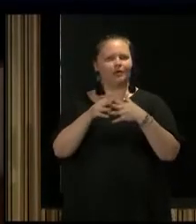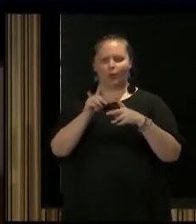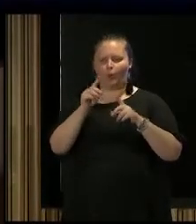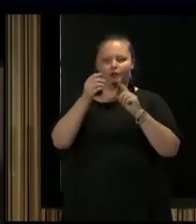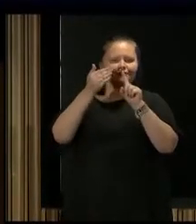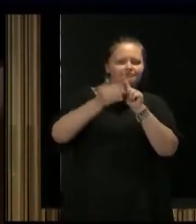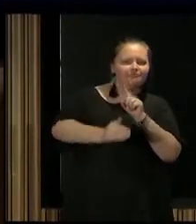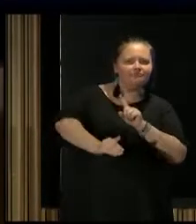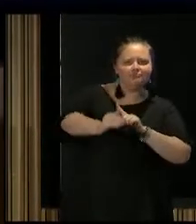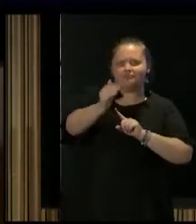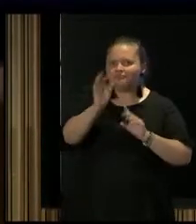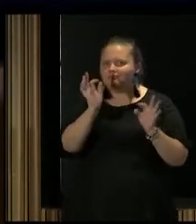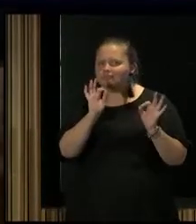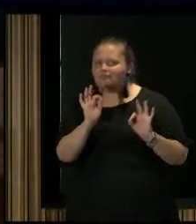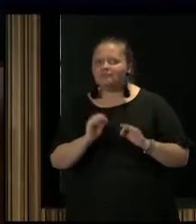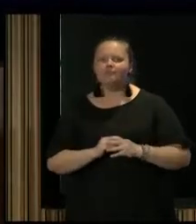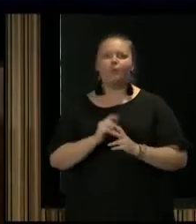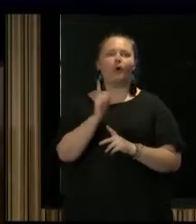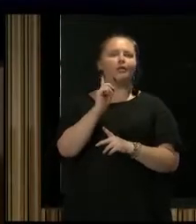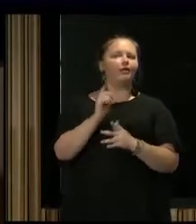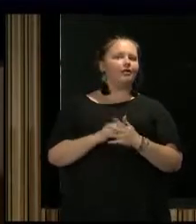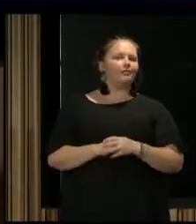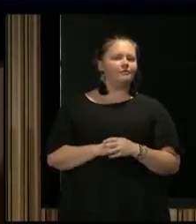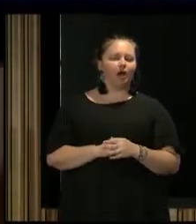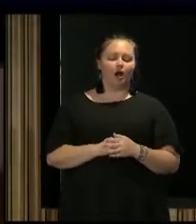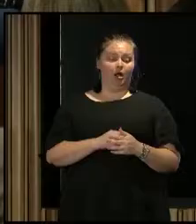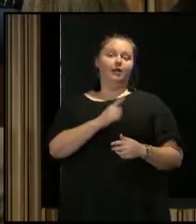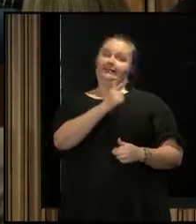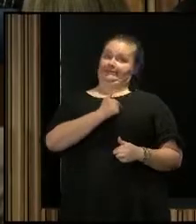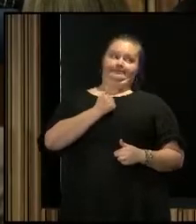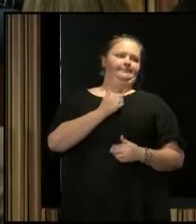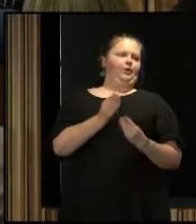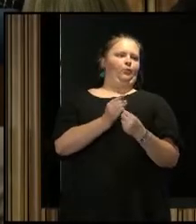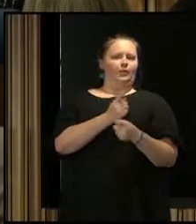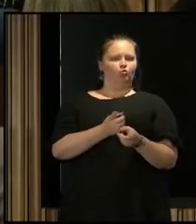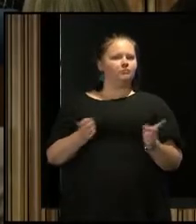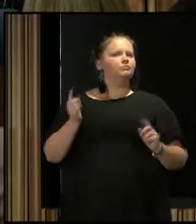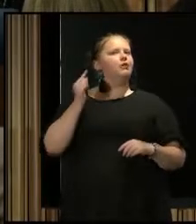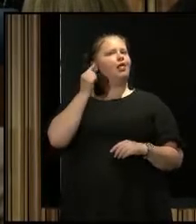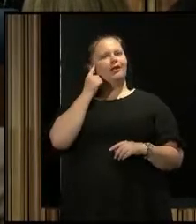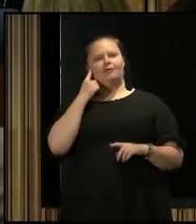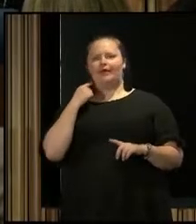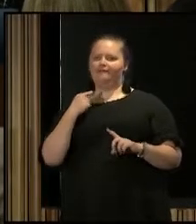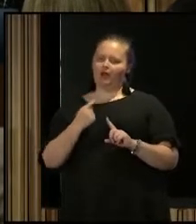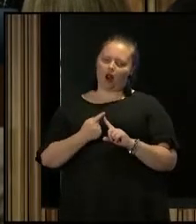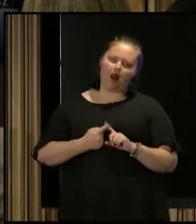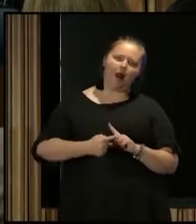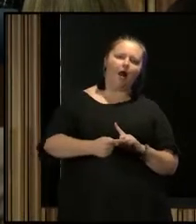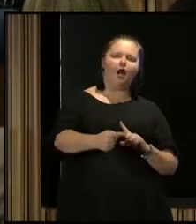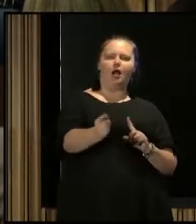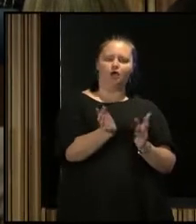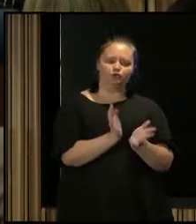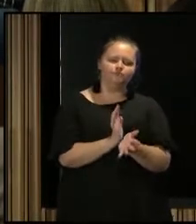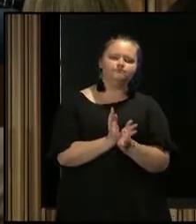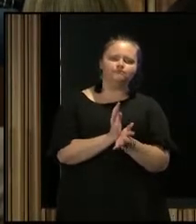for Astrid? Look, I'll be very honest with you. I think that we have a long way to go in convincing